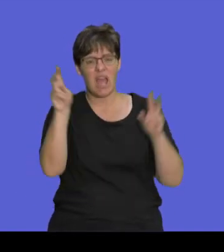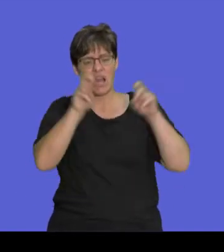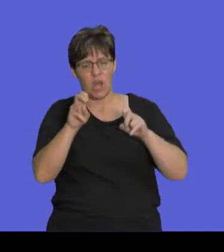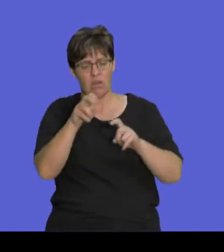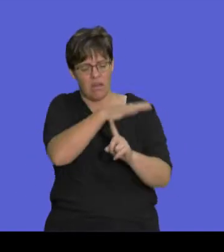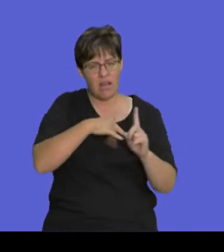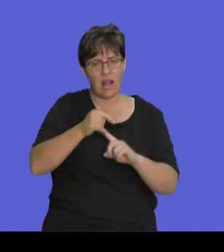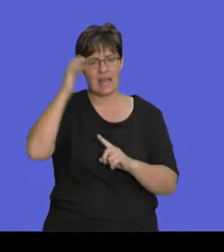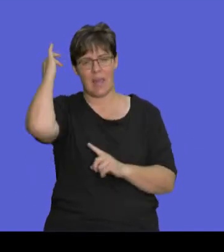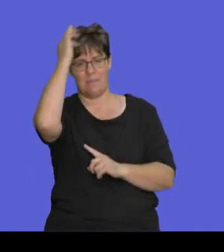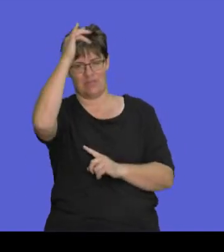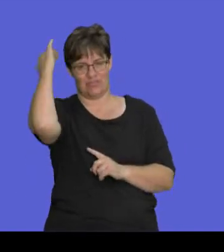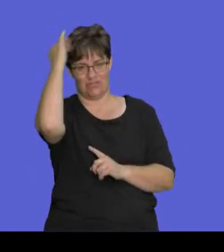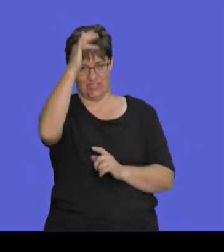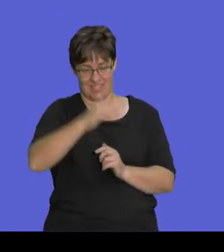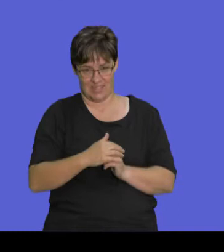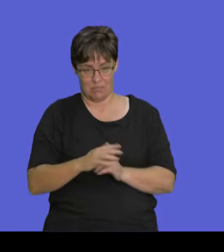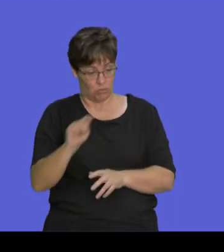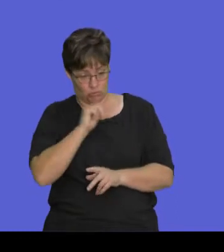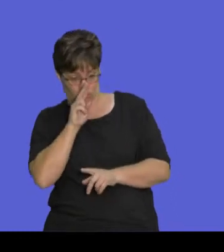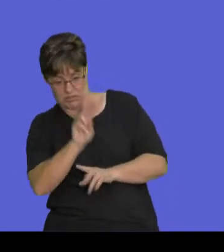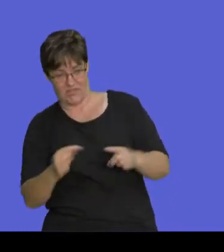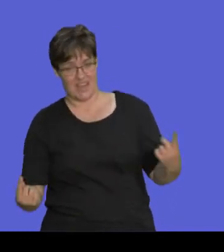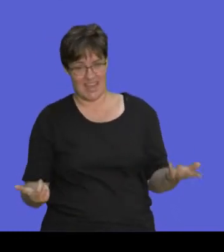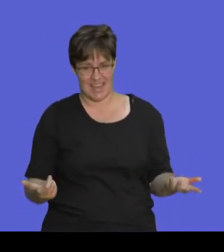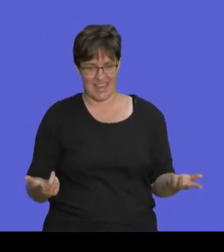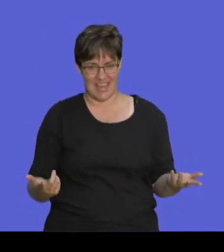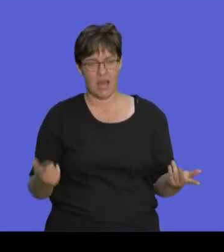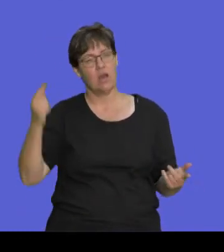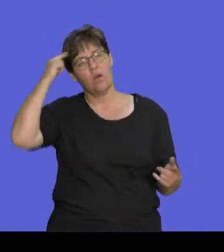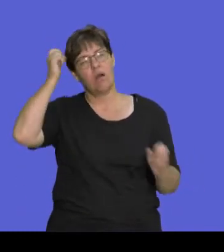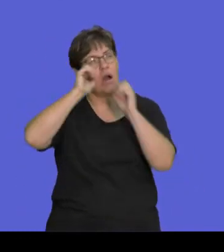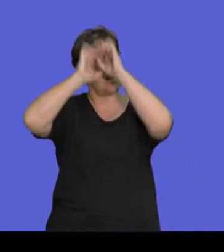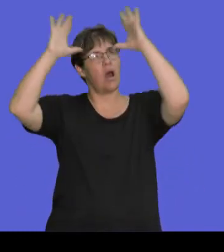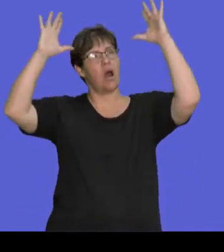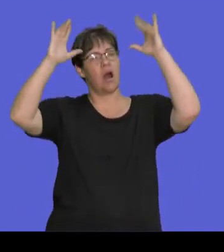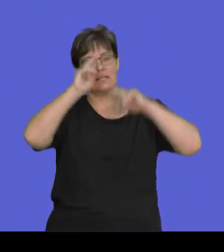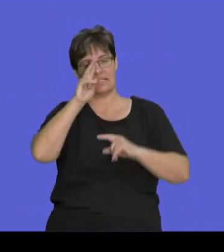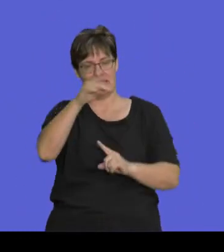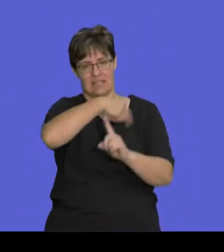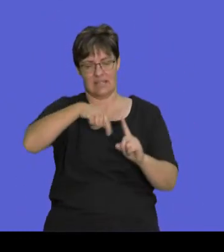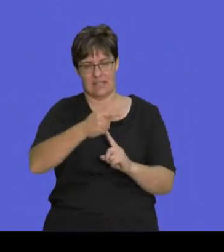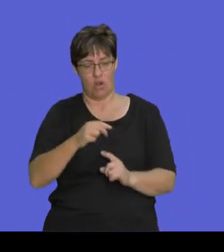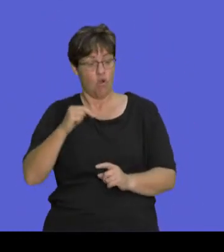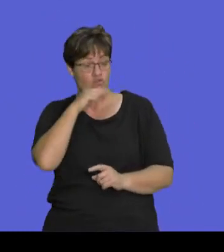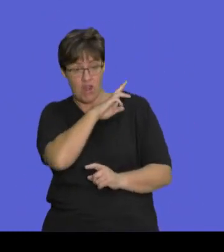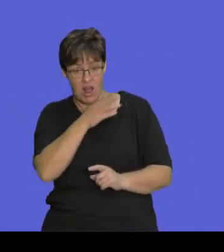field lines are imaginary. The term imaginary explains itself. It says it means these lines